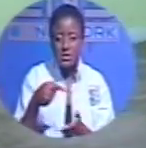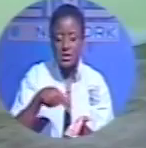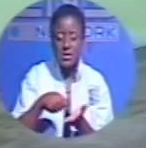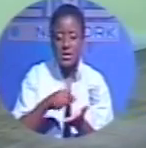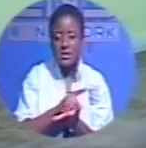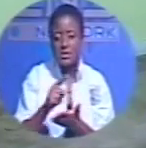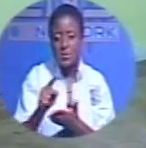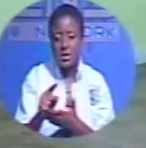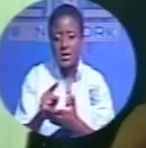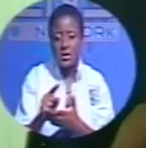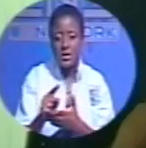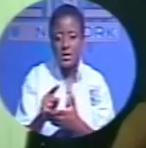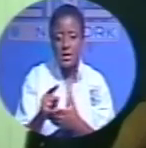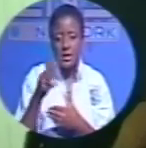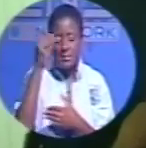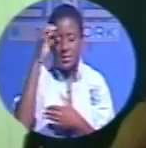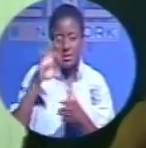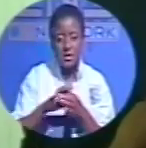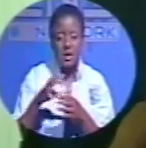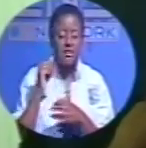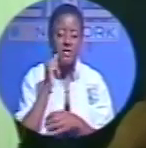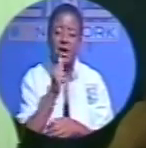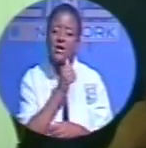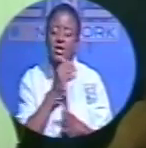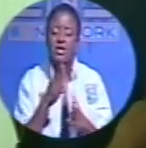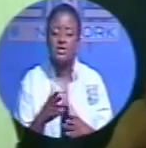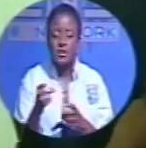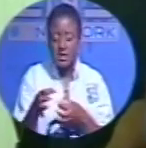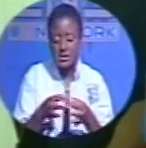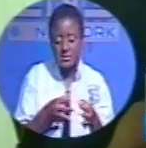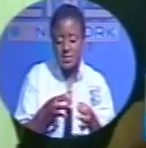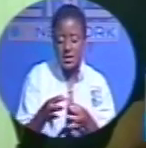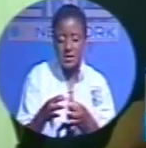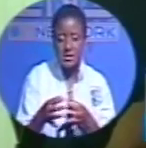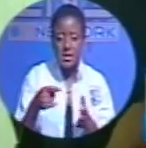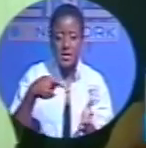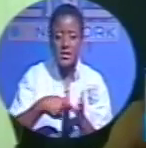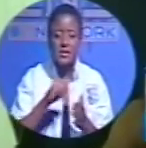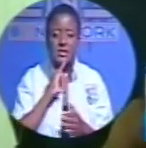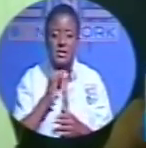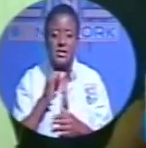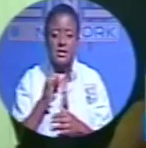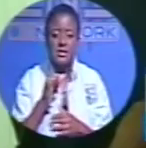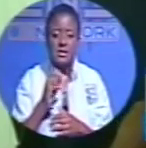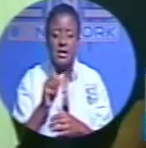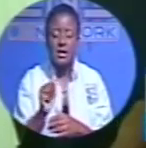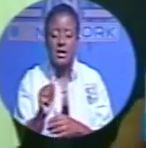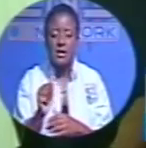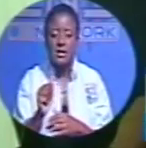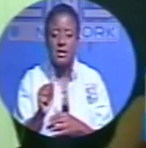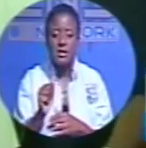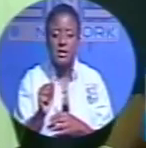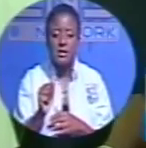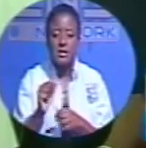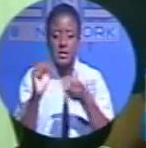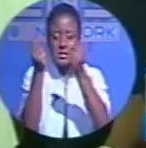Gray, explains. This is a seasonal kind of operation.